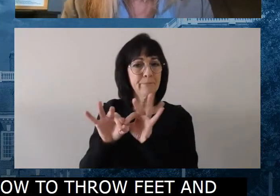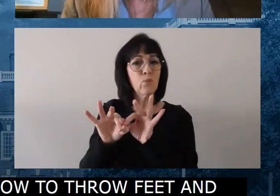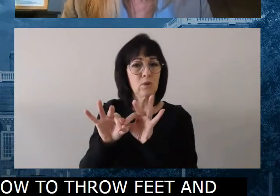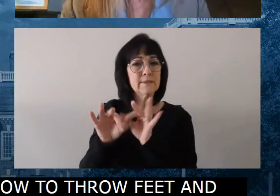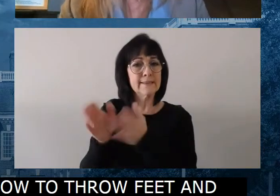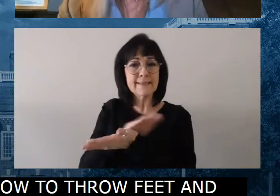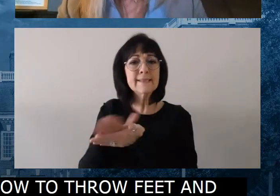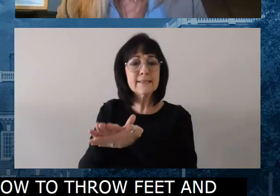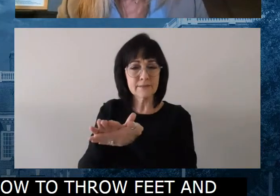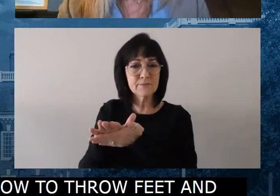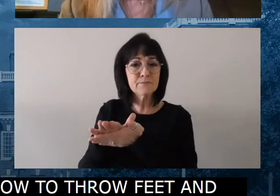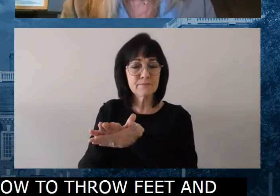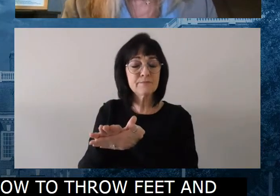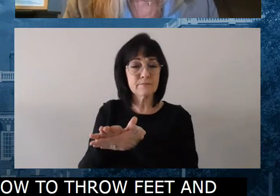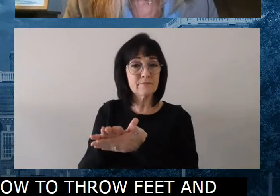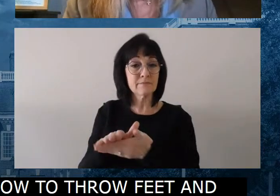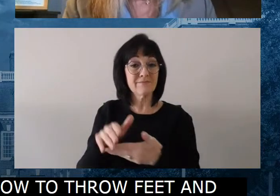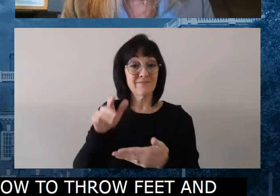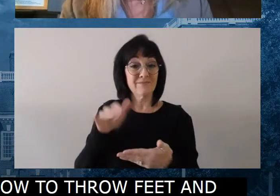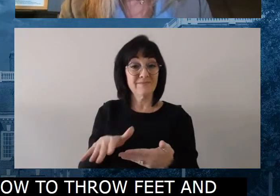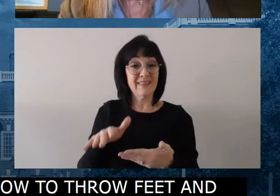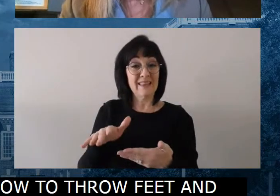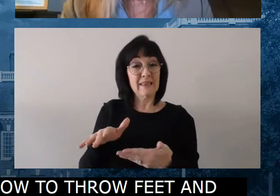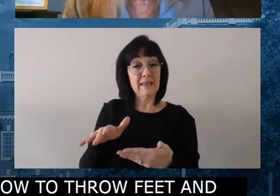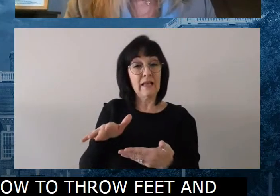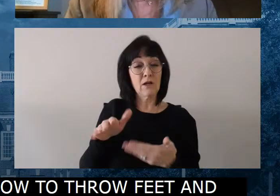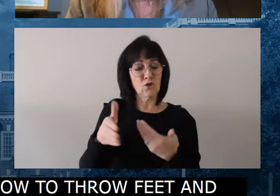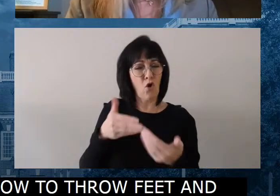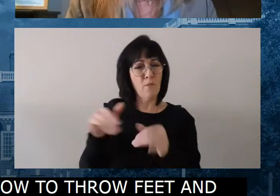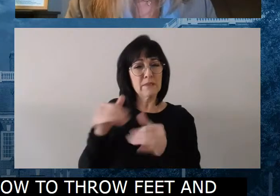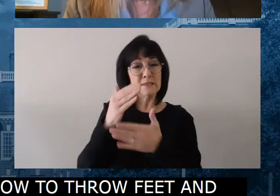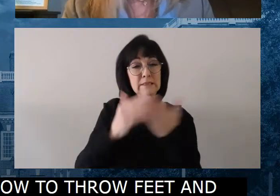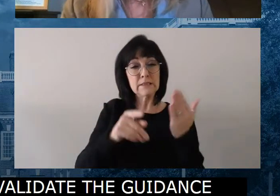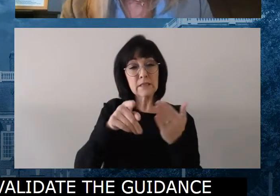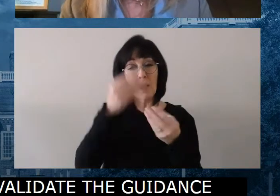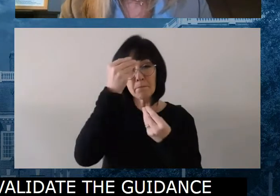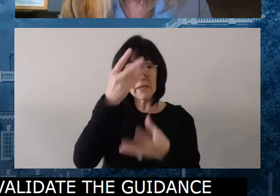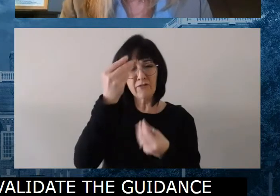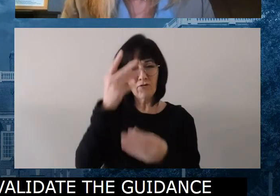Delaware that we released in the summer of 2020, and as some